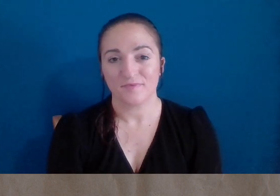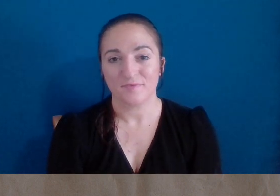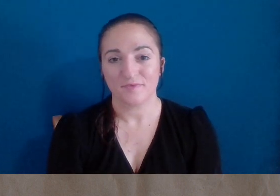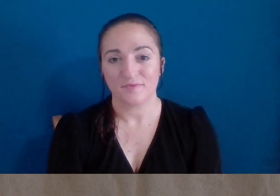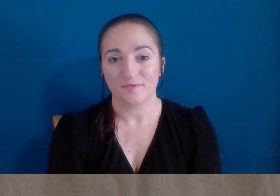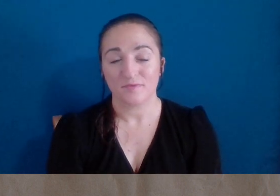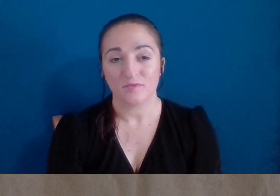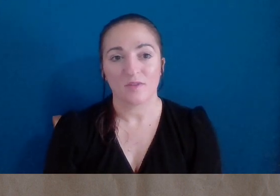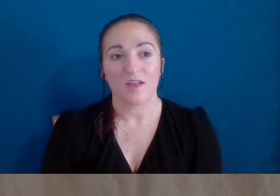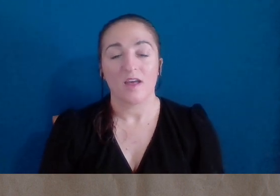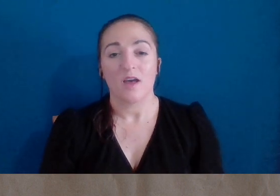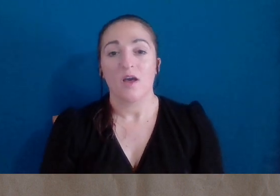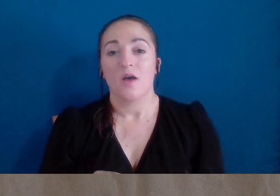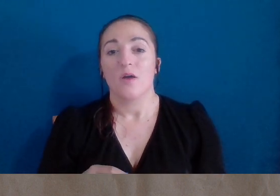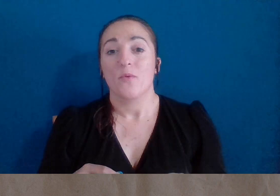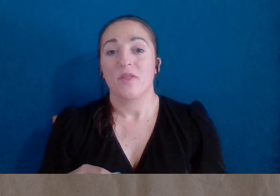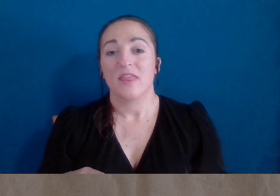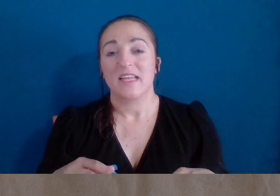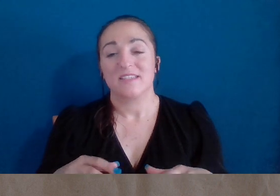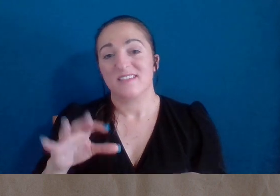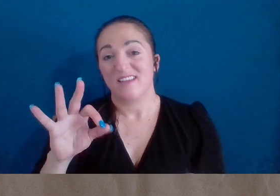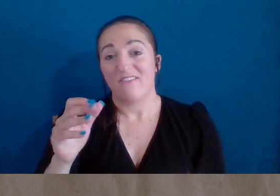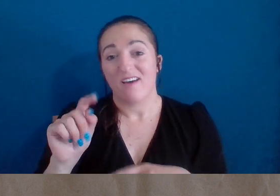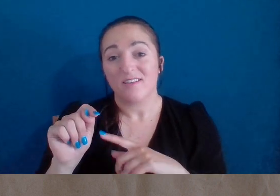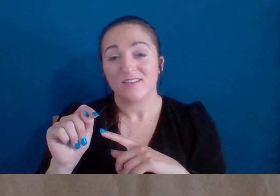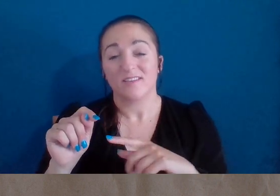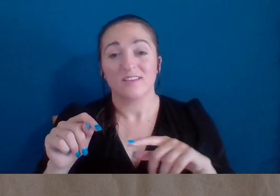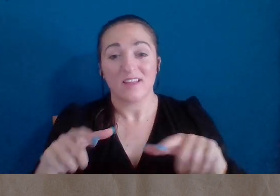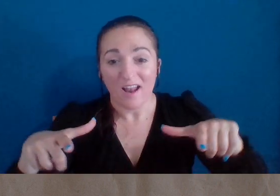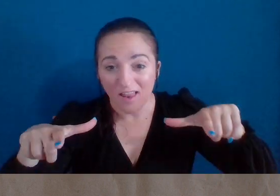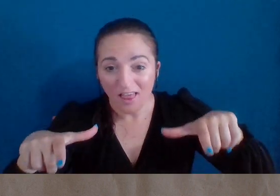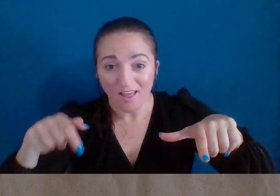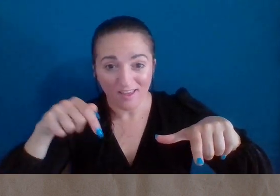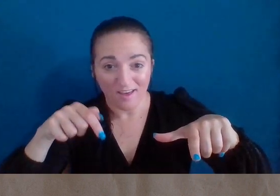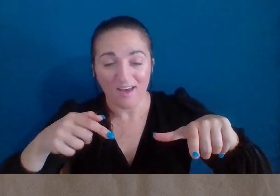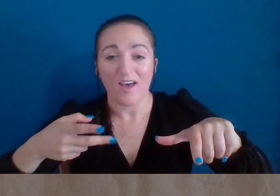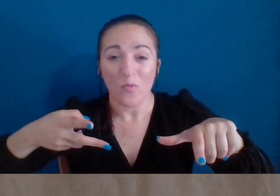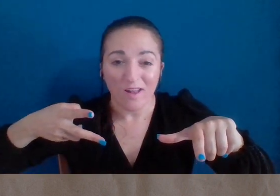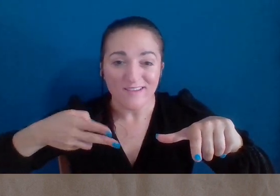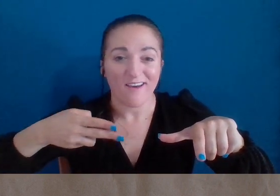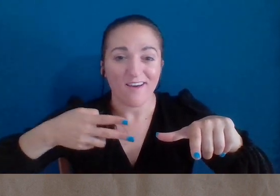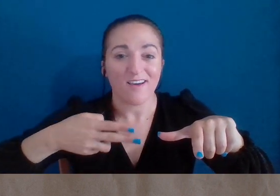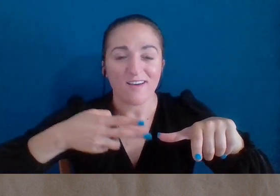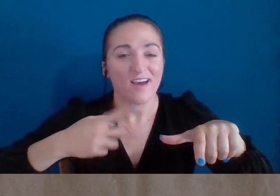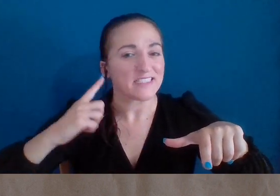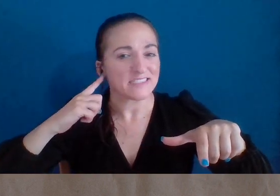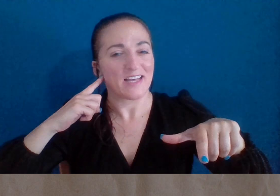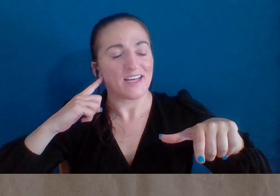I really like the sound that the felt makes when you cut it. It's like a